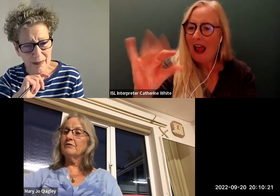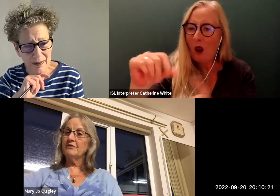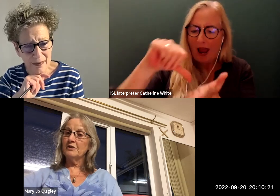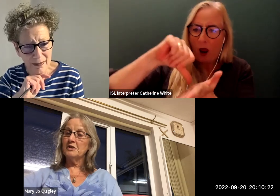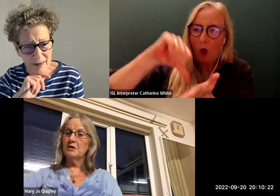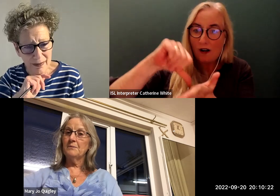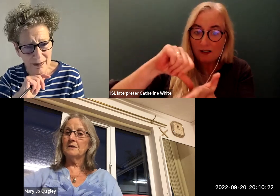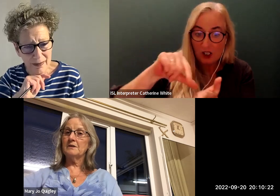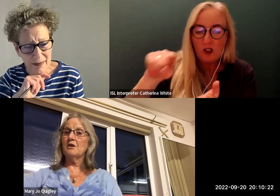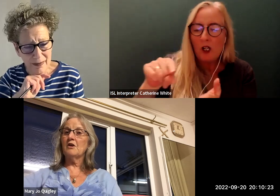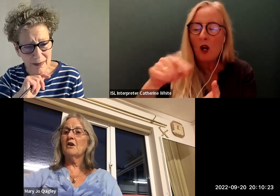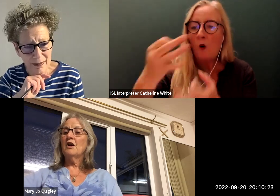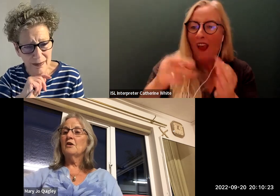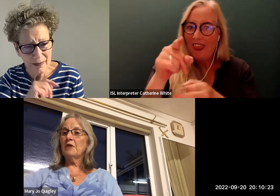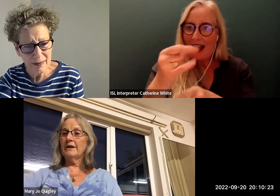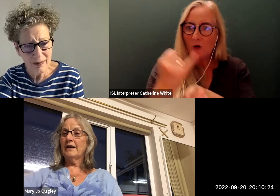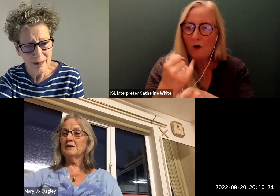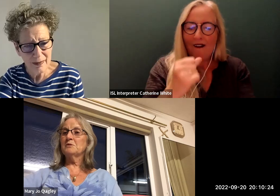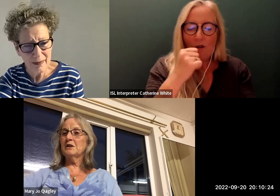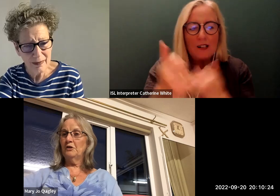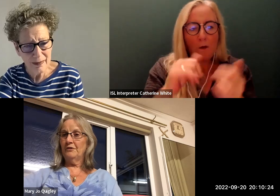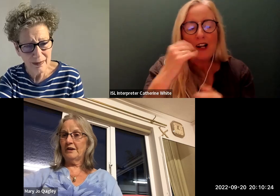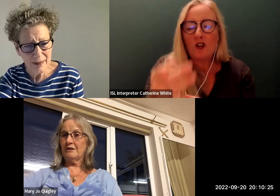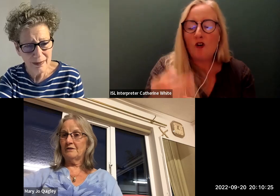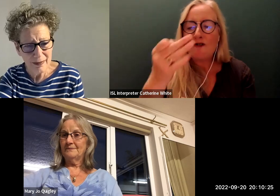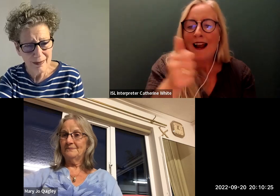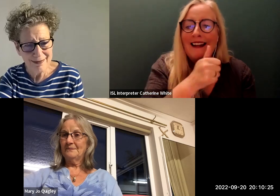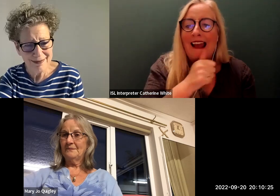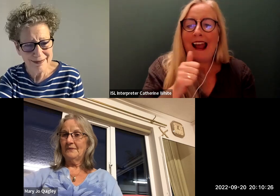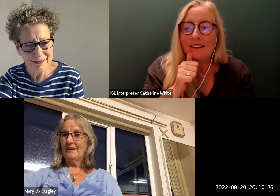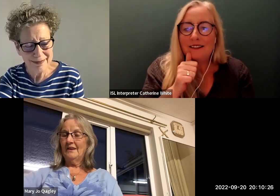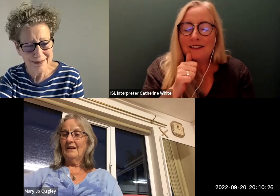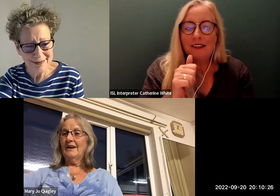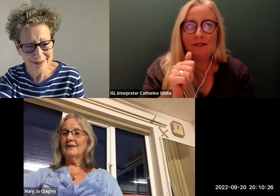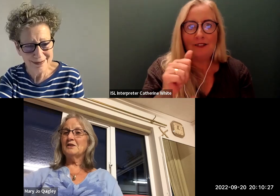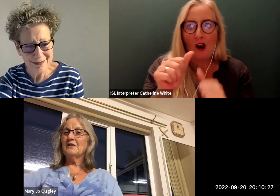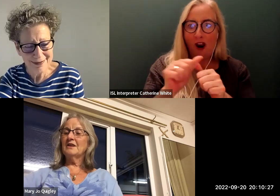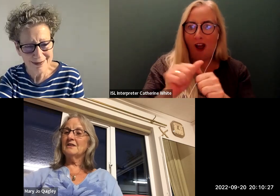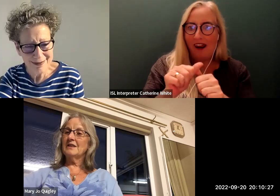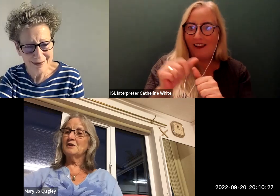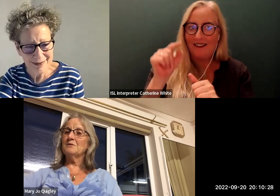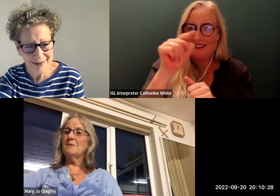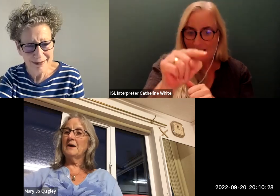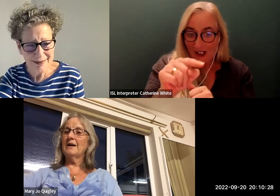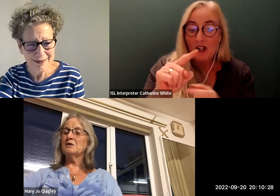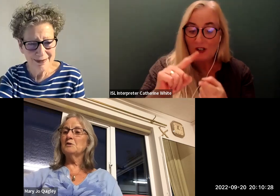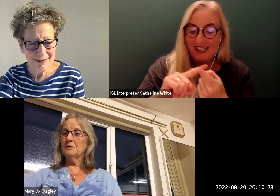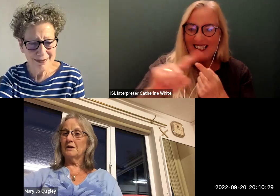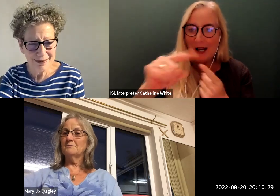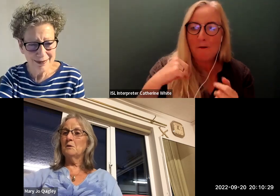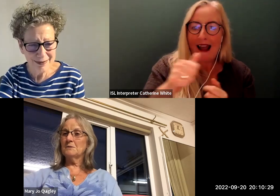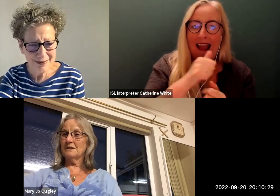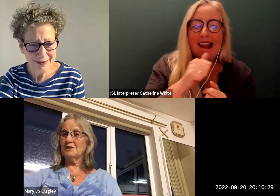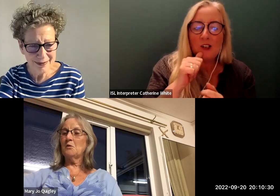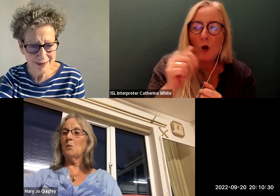went there for the first year because her grandaunt was a nun there. And they sent my aunt